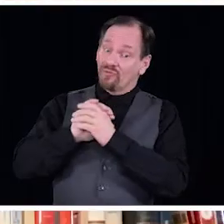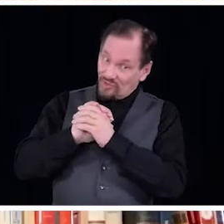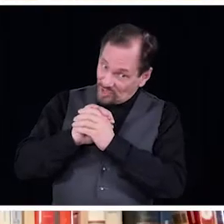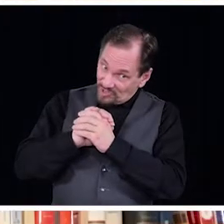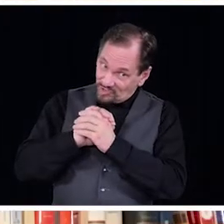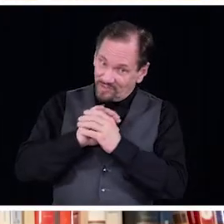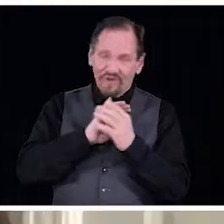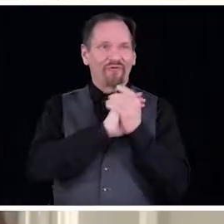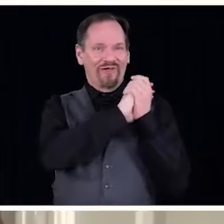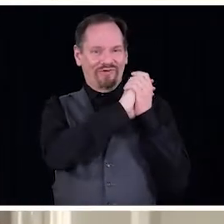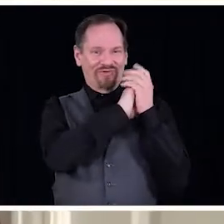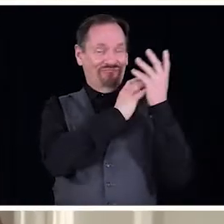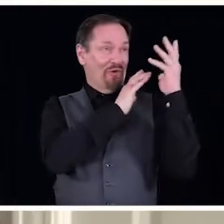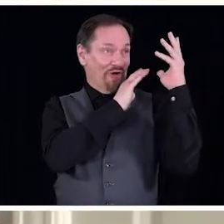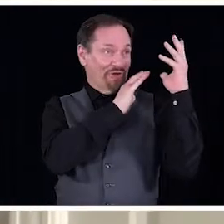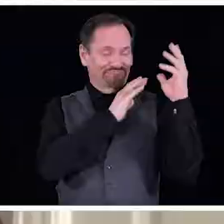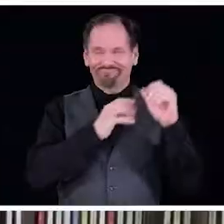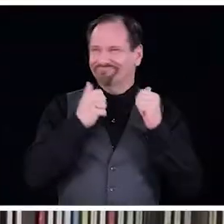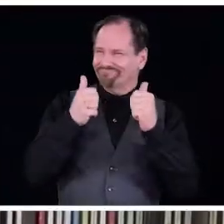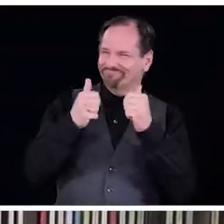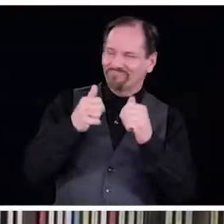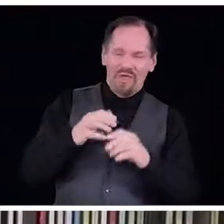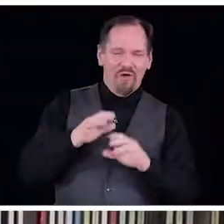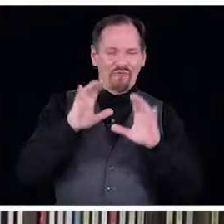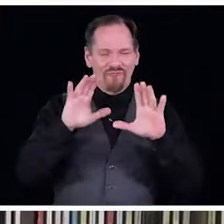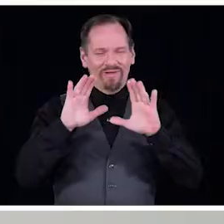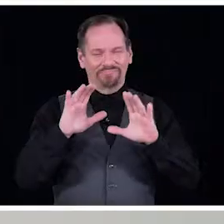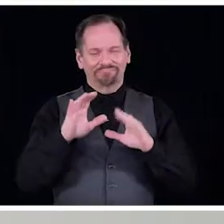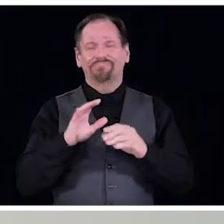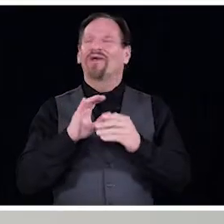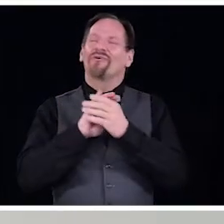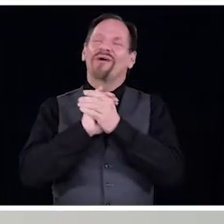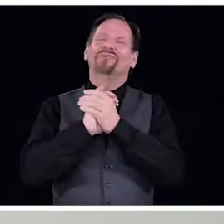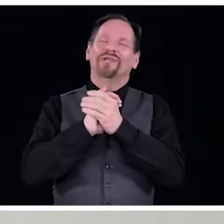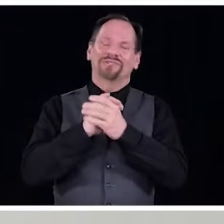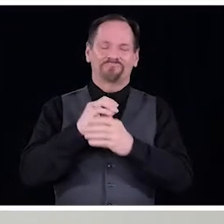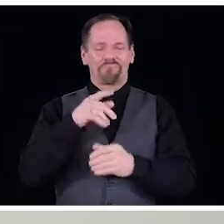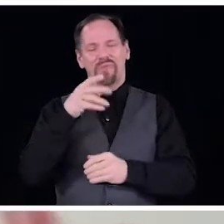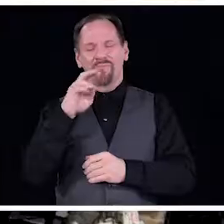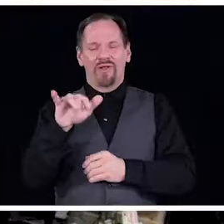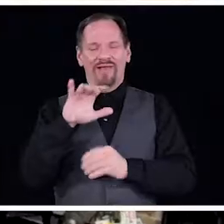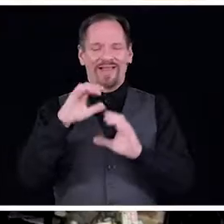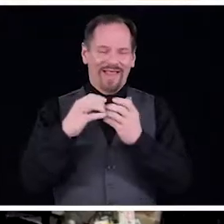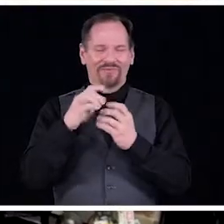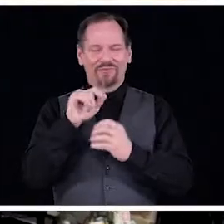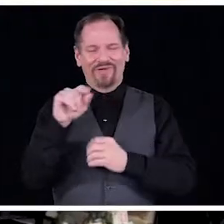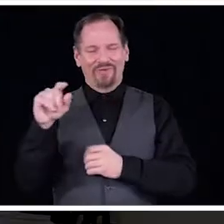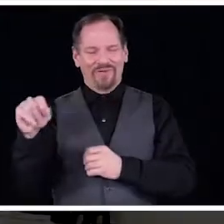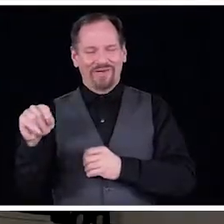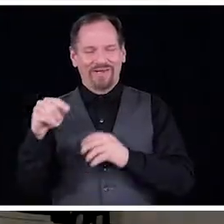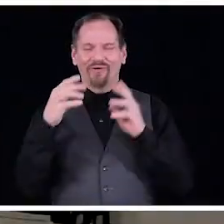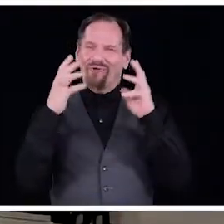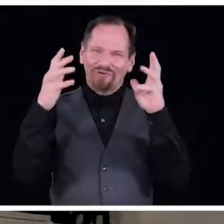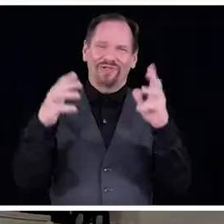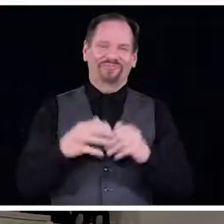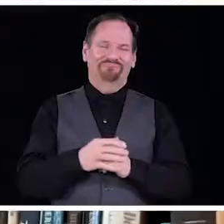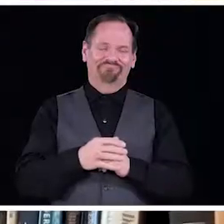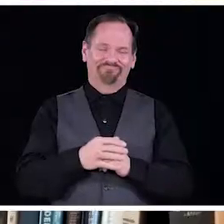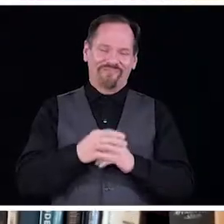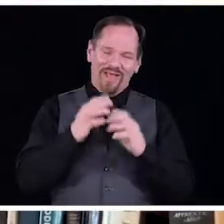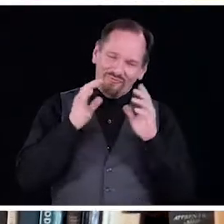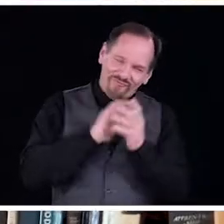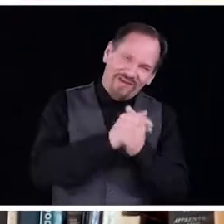Congratulations. Congratulations. Congratulations. Congratulations. Peabody Class of 2020. Congratulations.